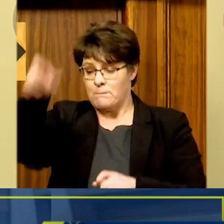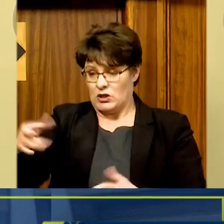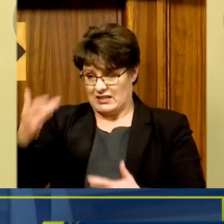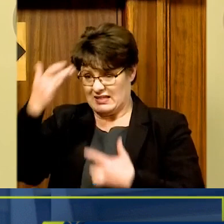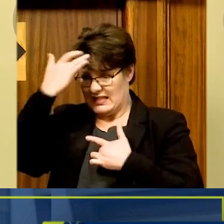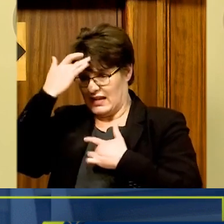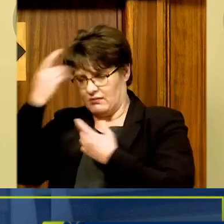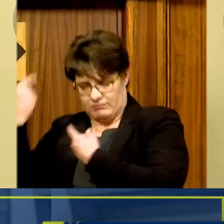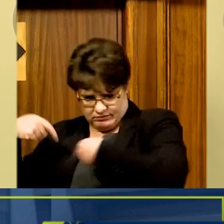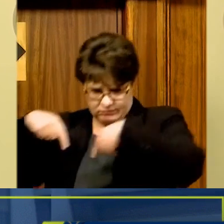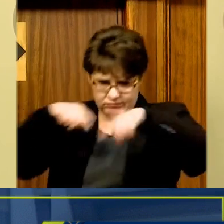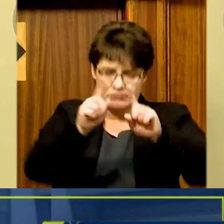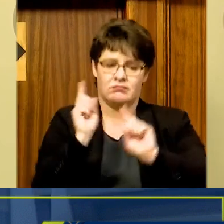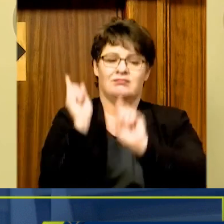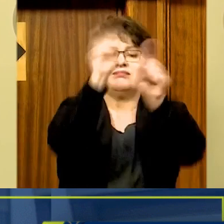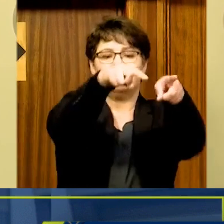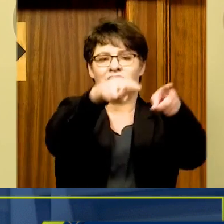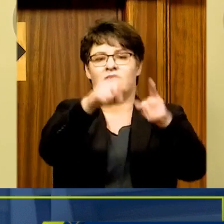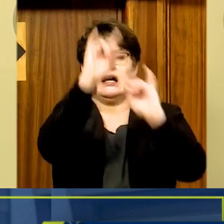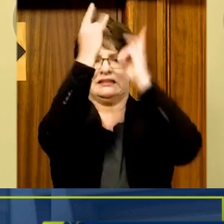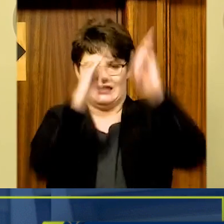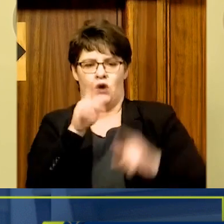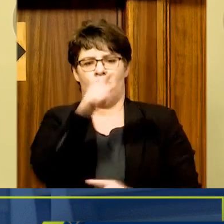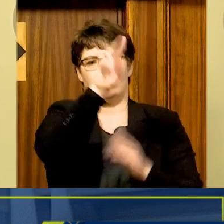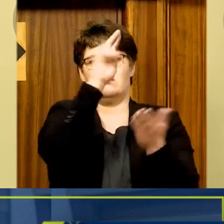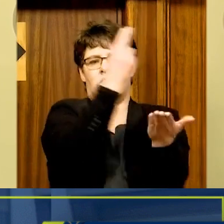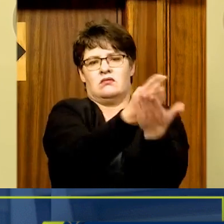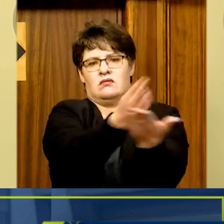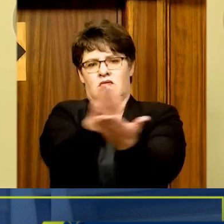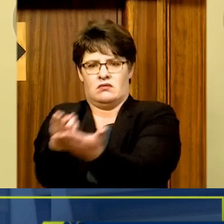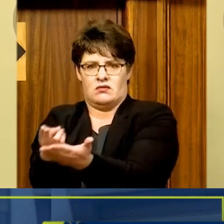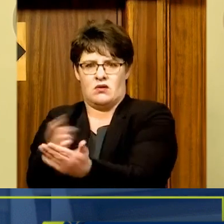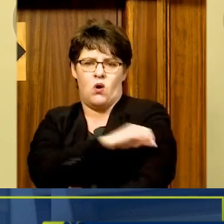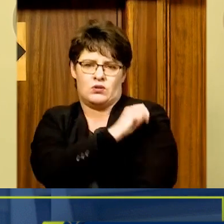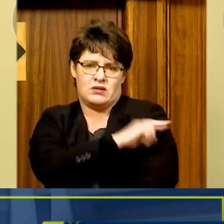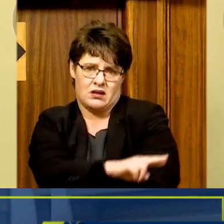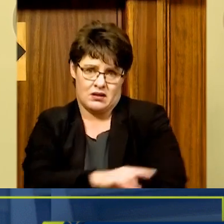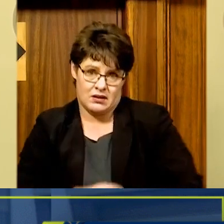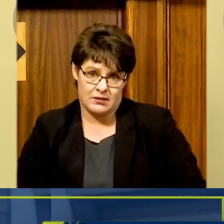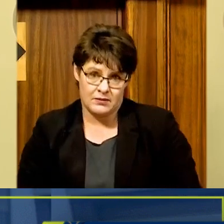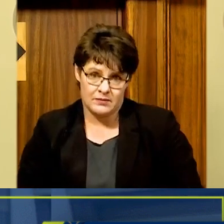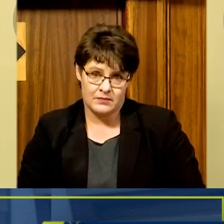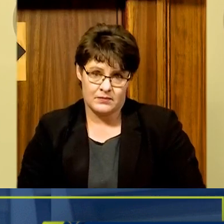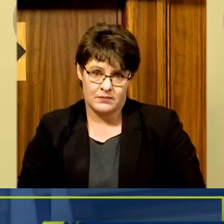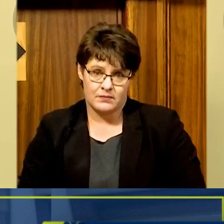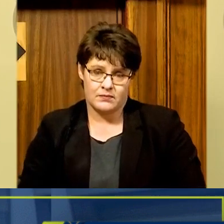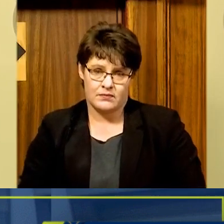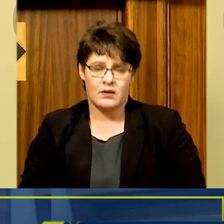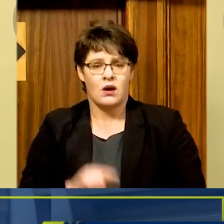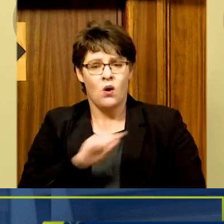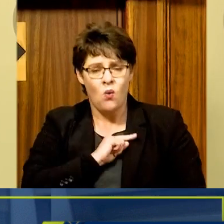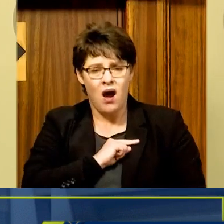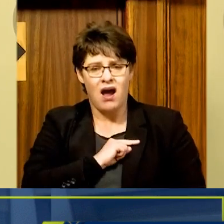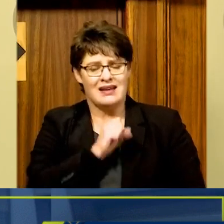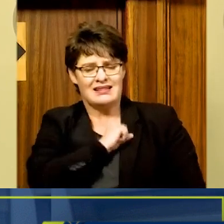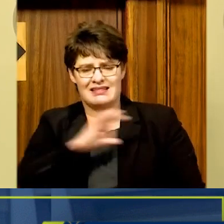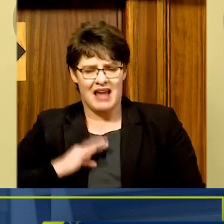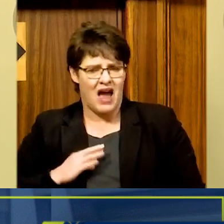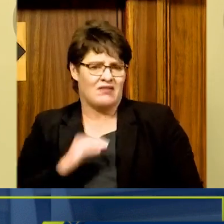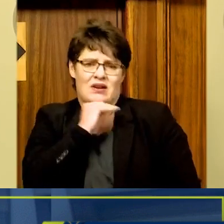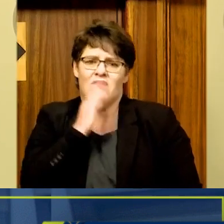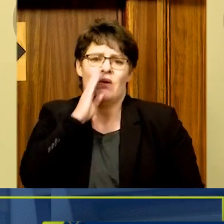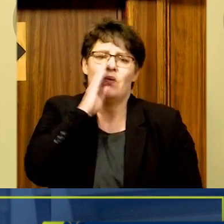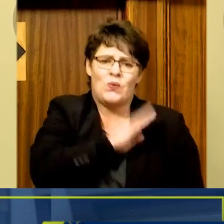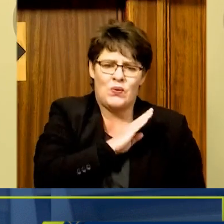patients to better equipped areas. To deal with shortages of health personnel in some